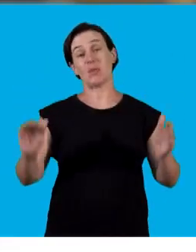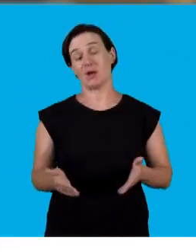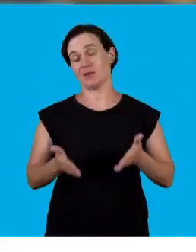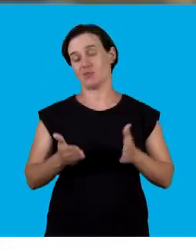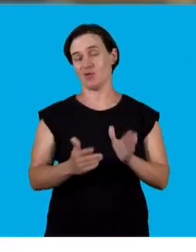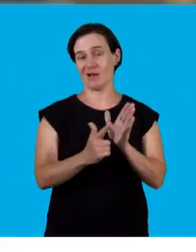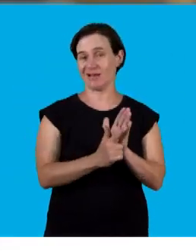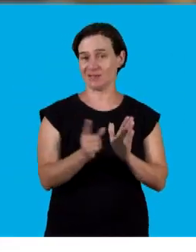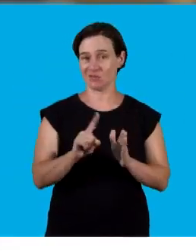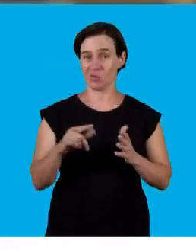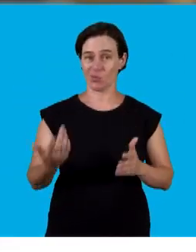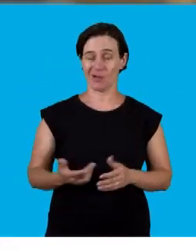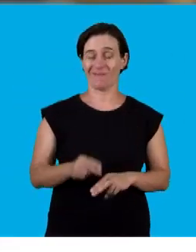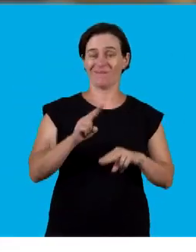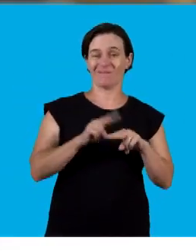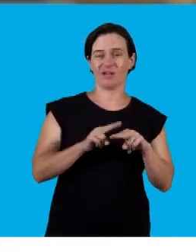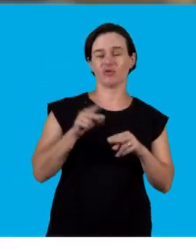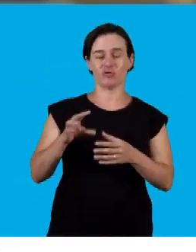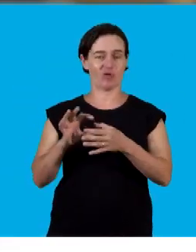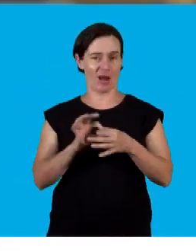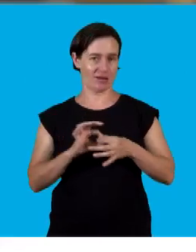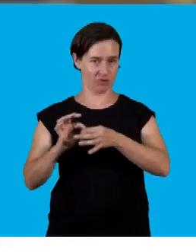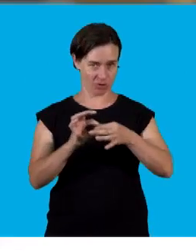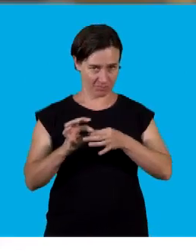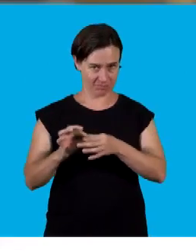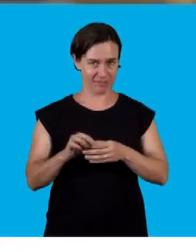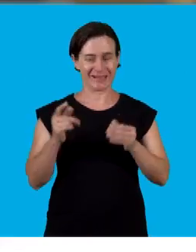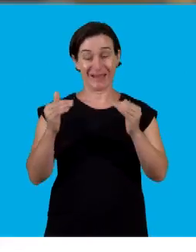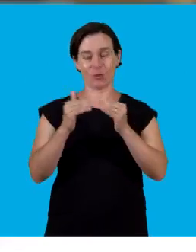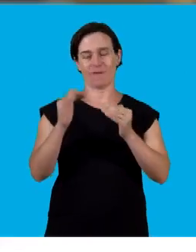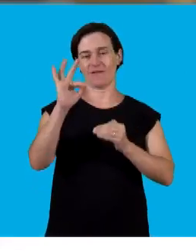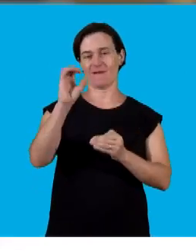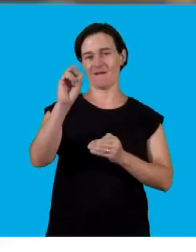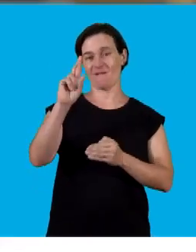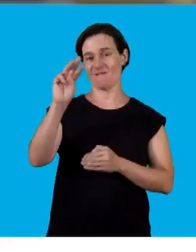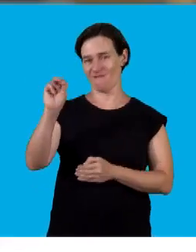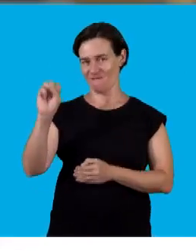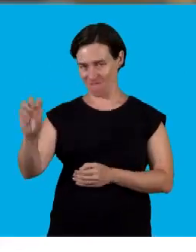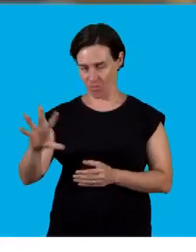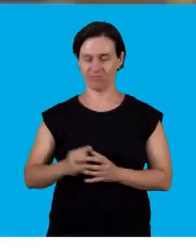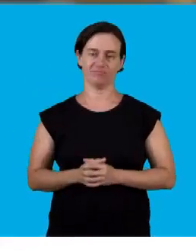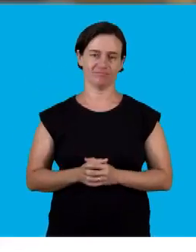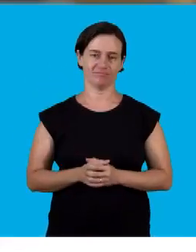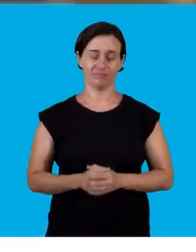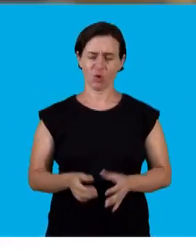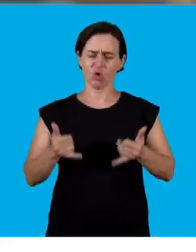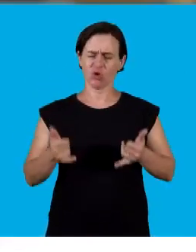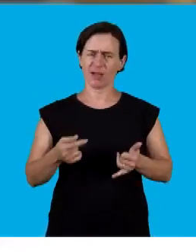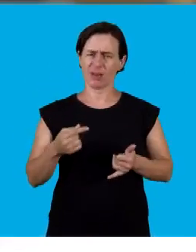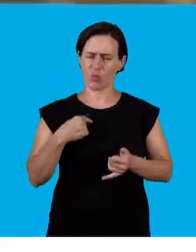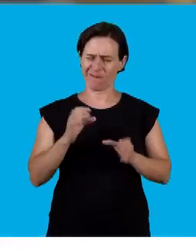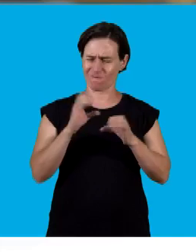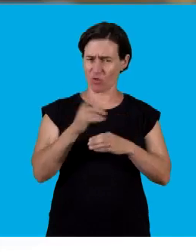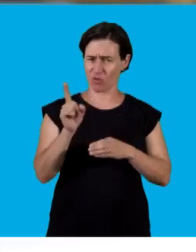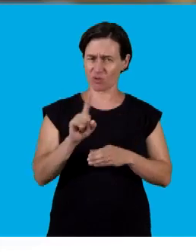Hello learners, and welcome to today's lesson of functions and relationships, equivalent forms. Now we are